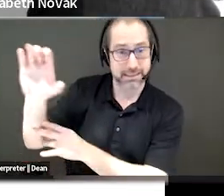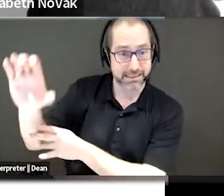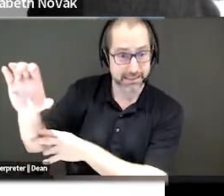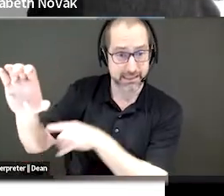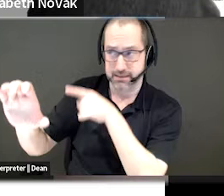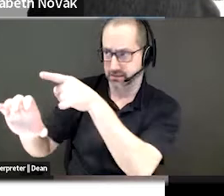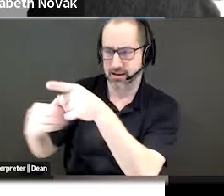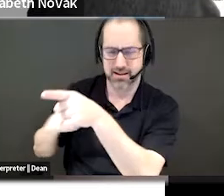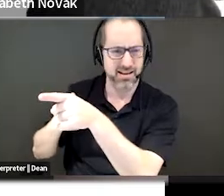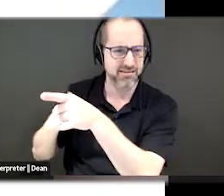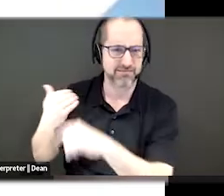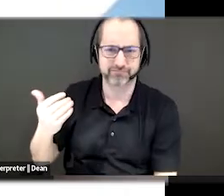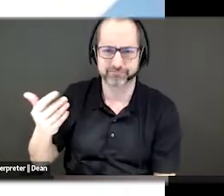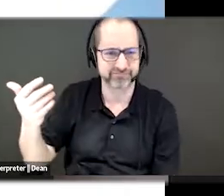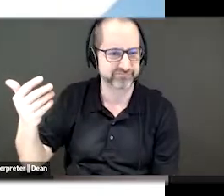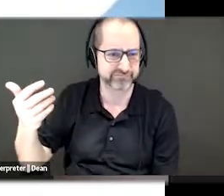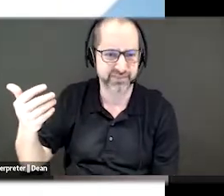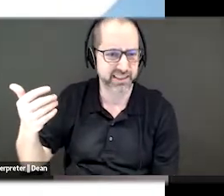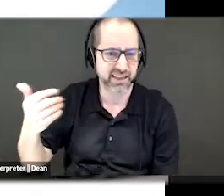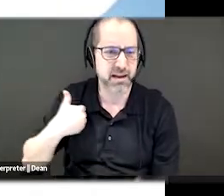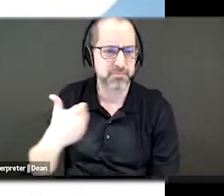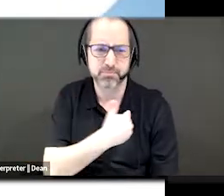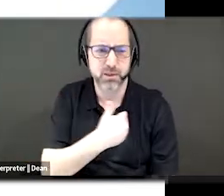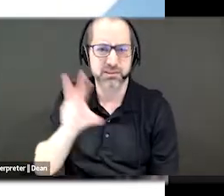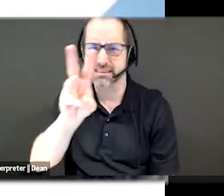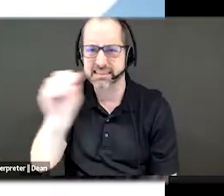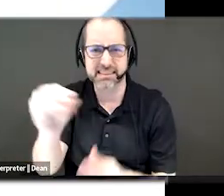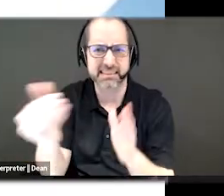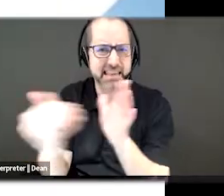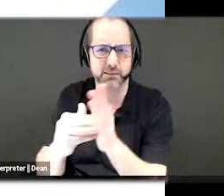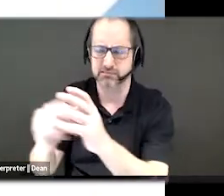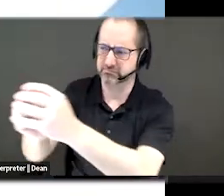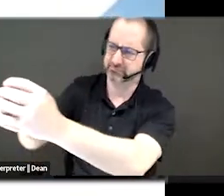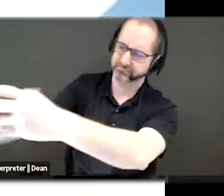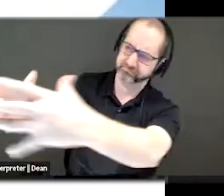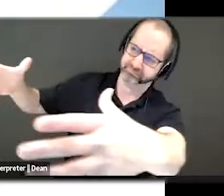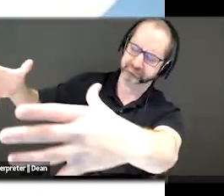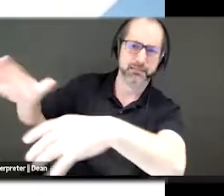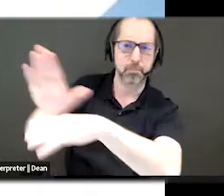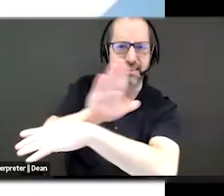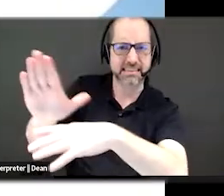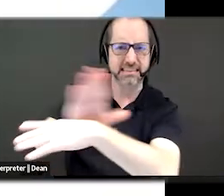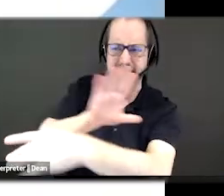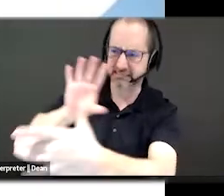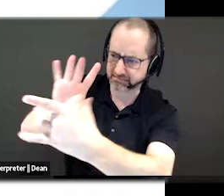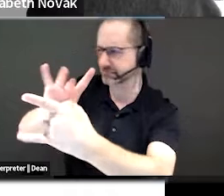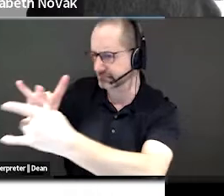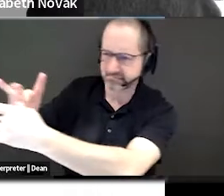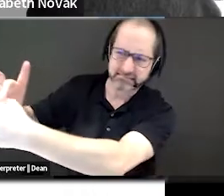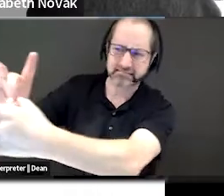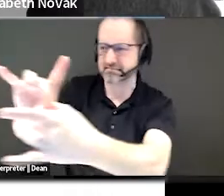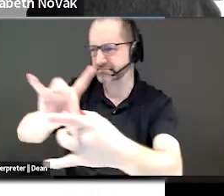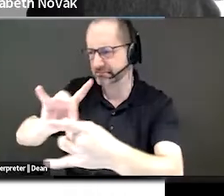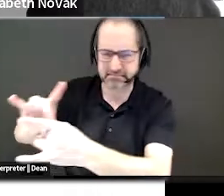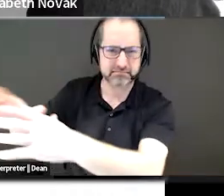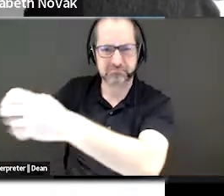over 60,000 members and businesses affiliated with it. And they said that the greatest